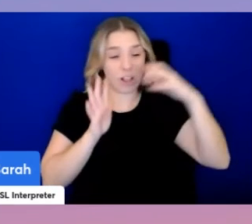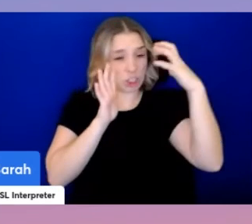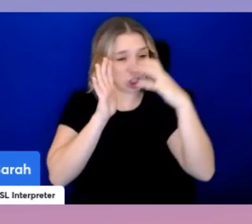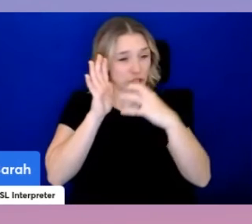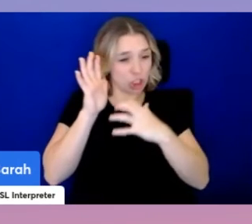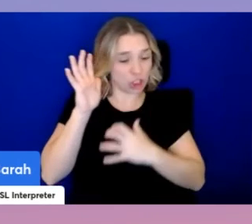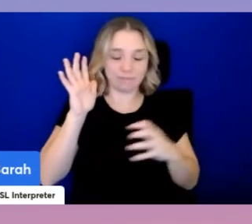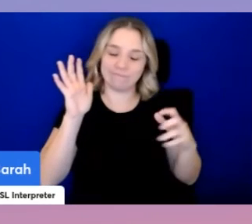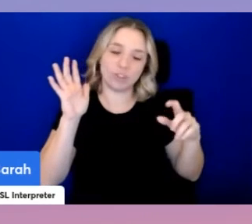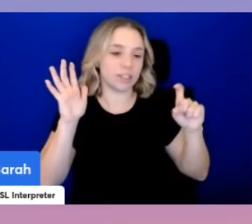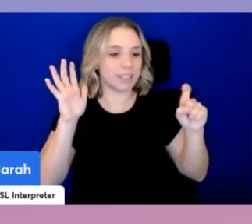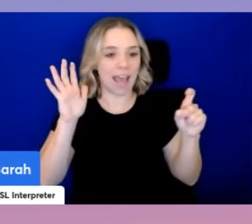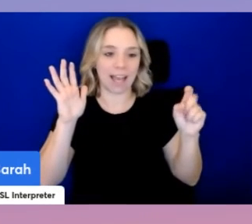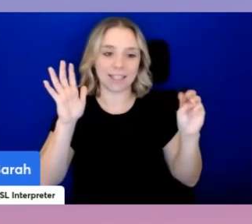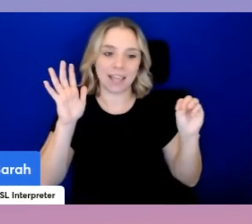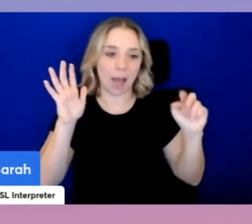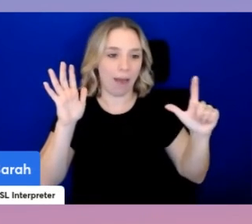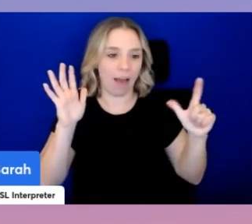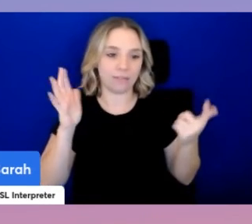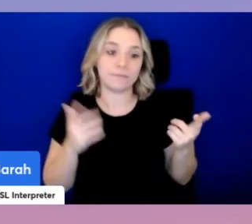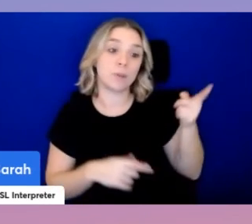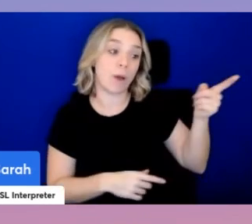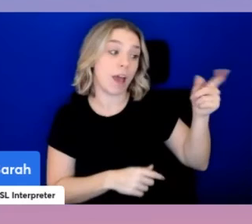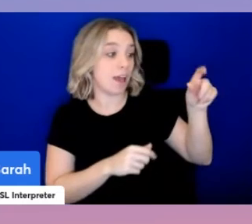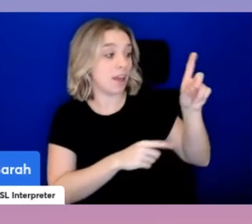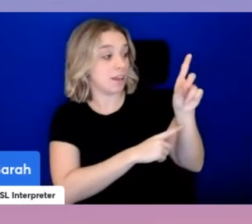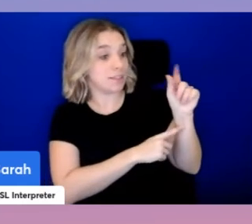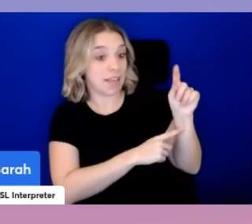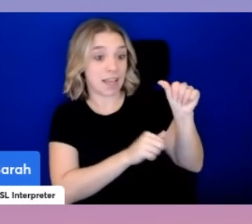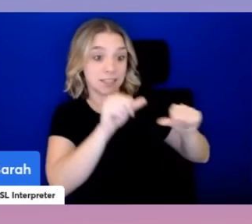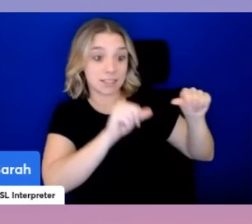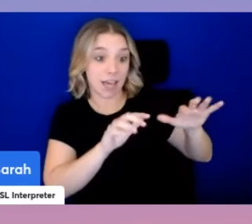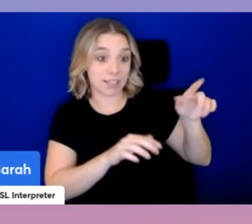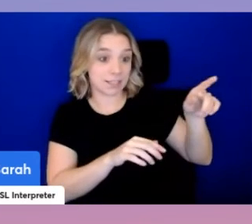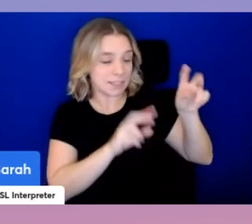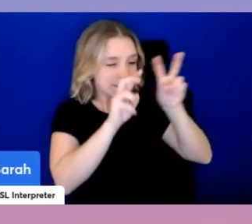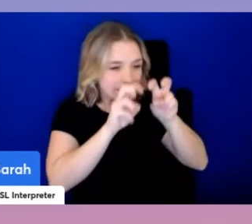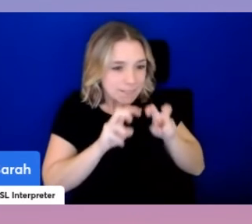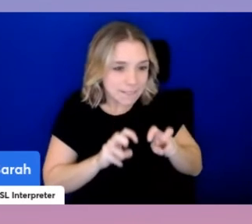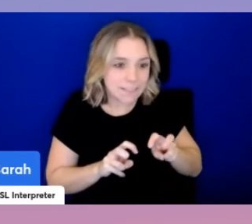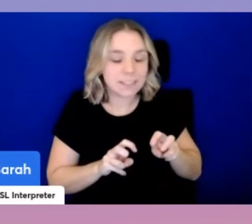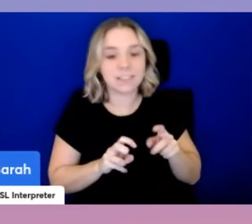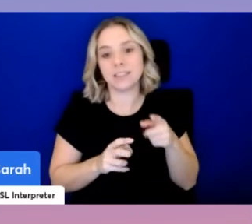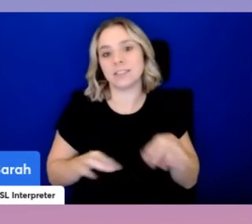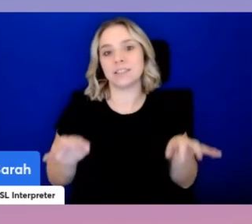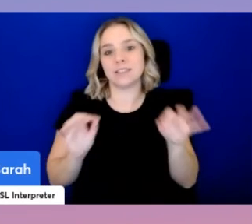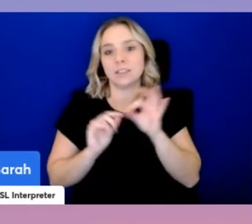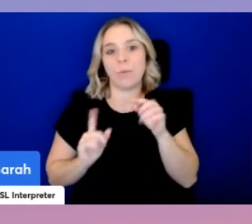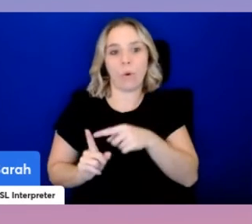order to help data scientists analyze this, we also imported the Spark XML library.